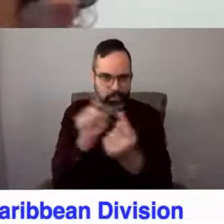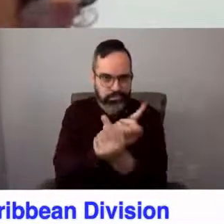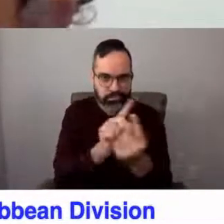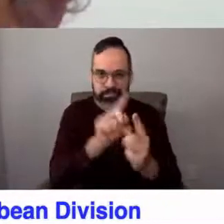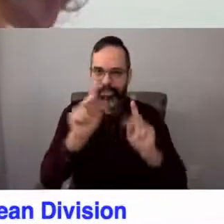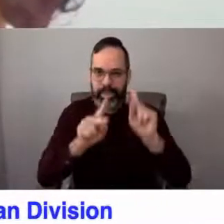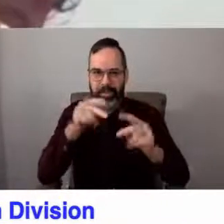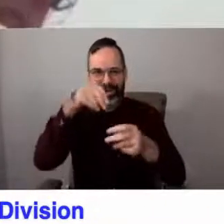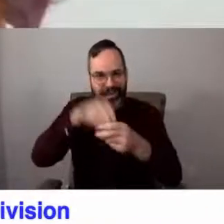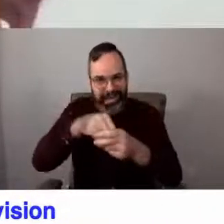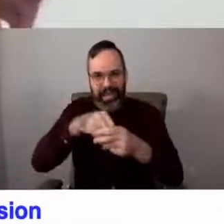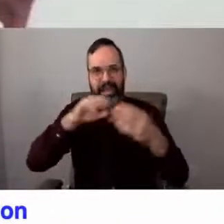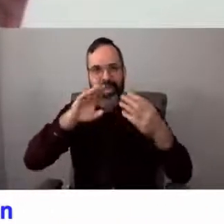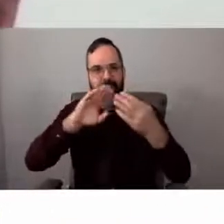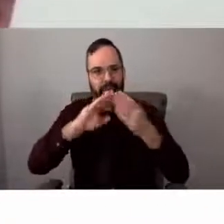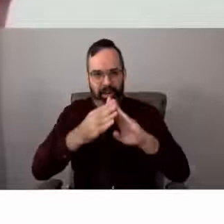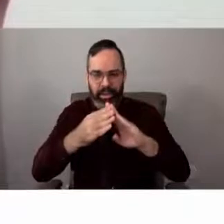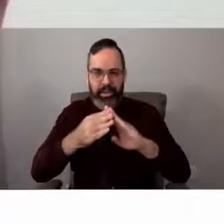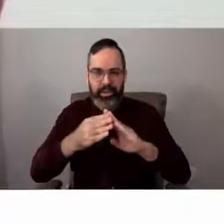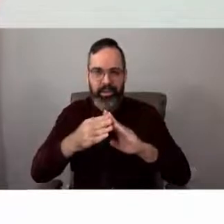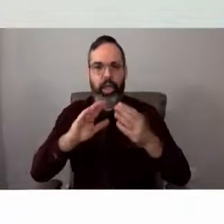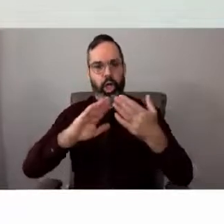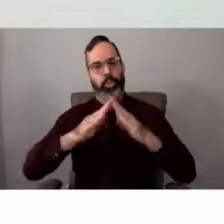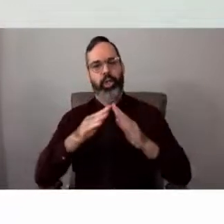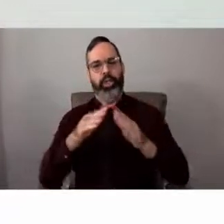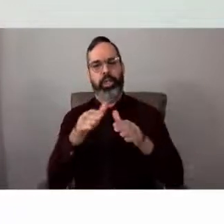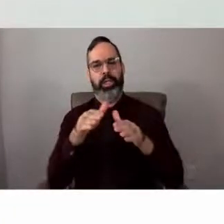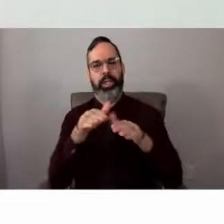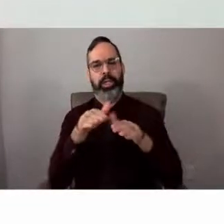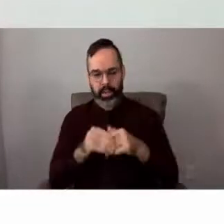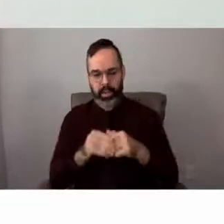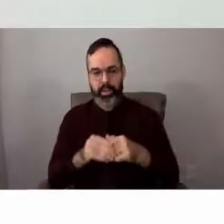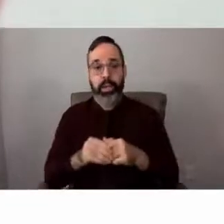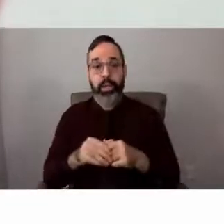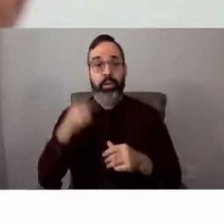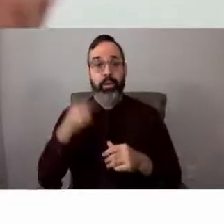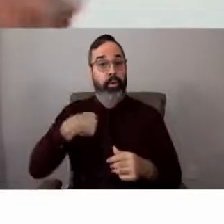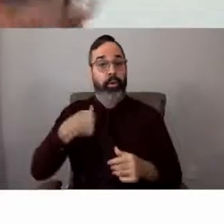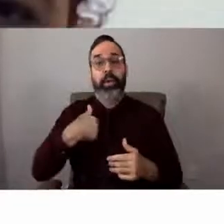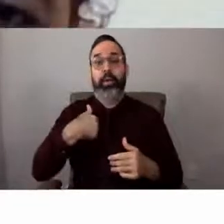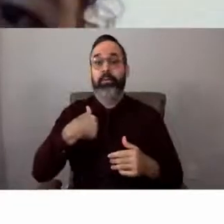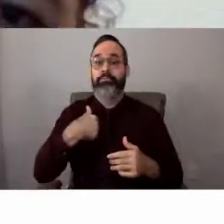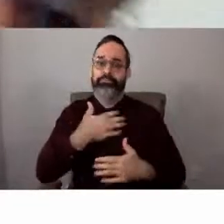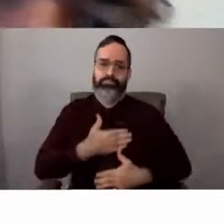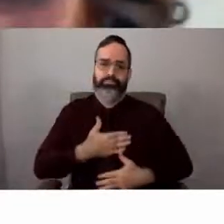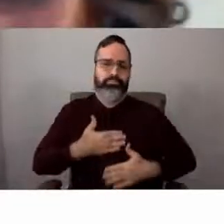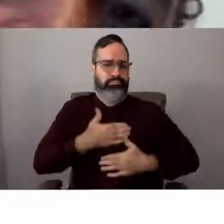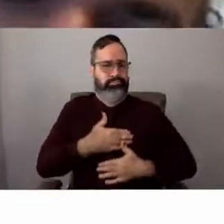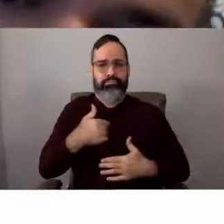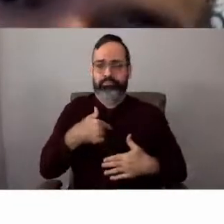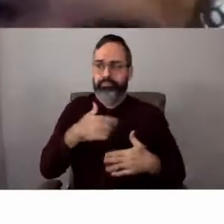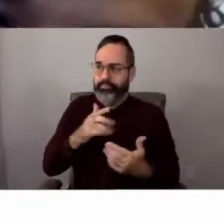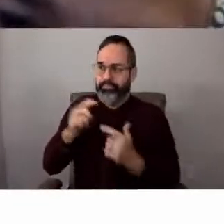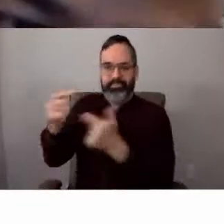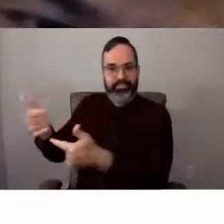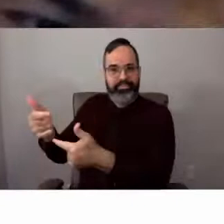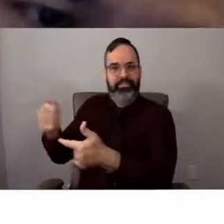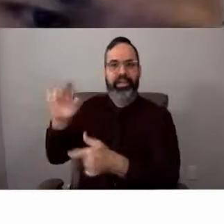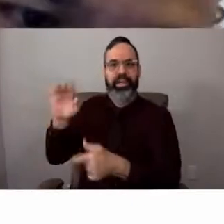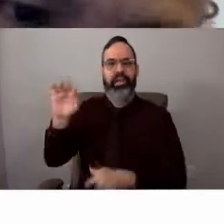community level. Without further ado, and with a great pleasure, I leave you with Fabiola Cruz-López.